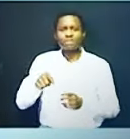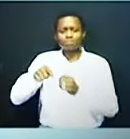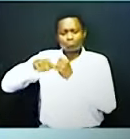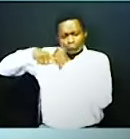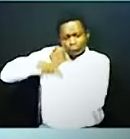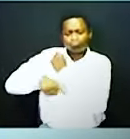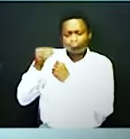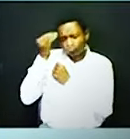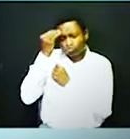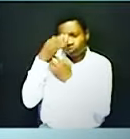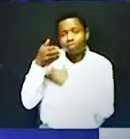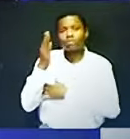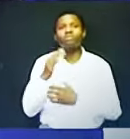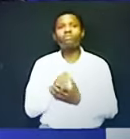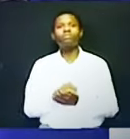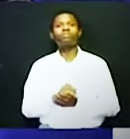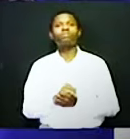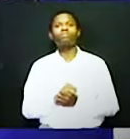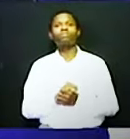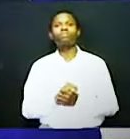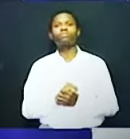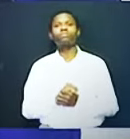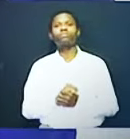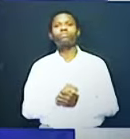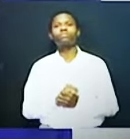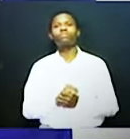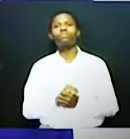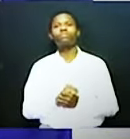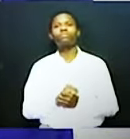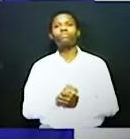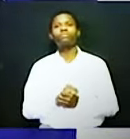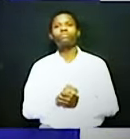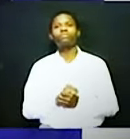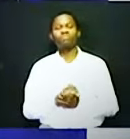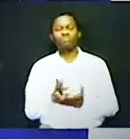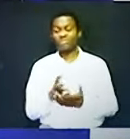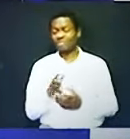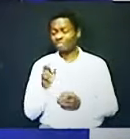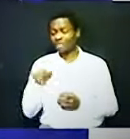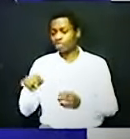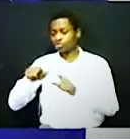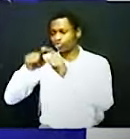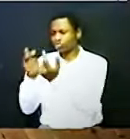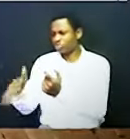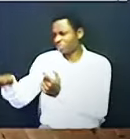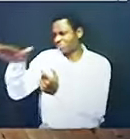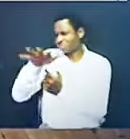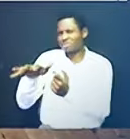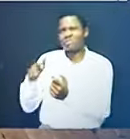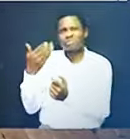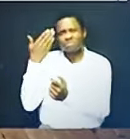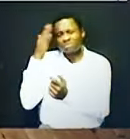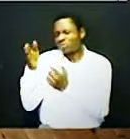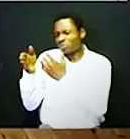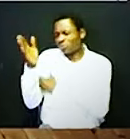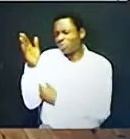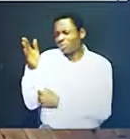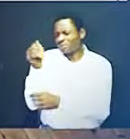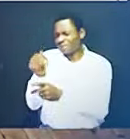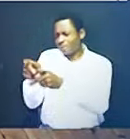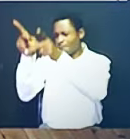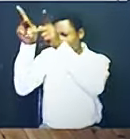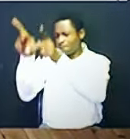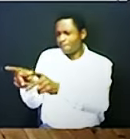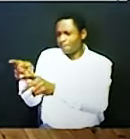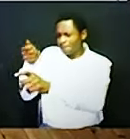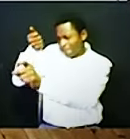They do not know God in personal experience.